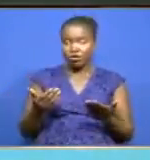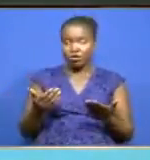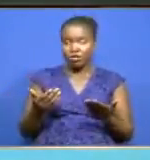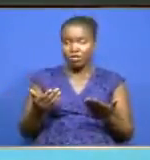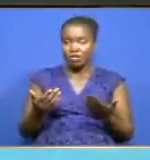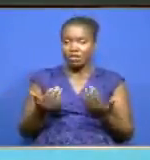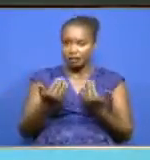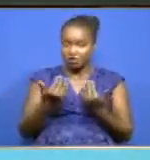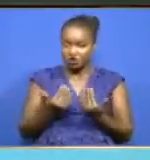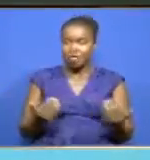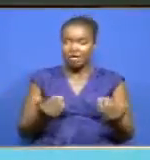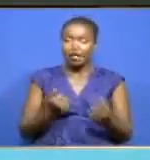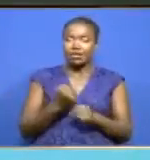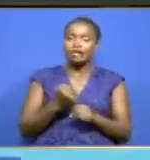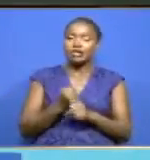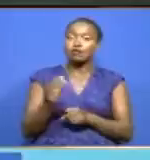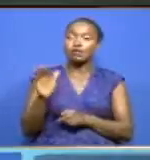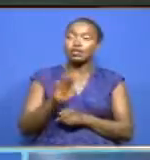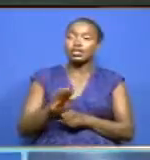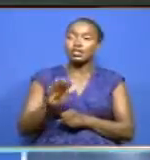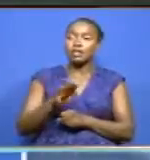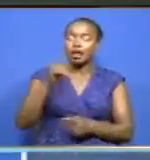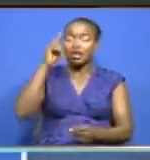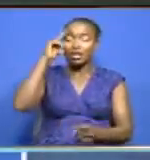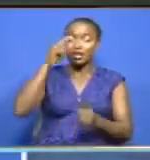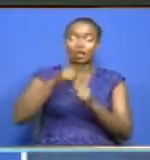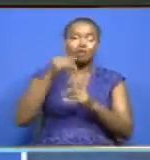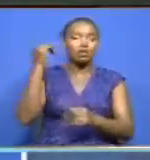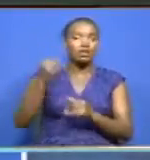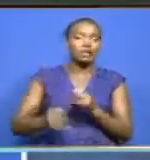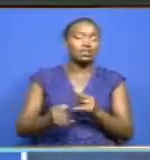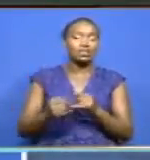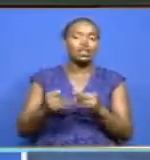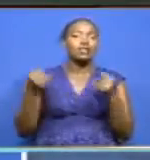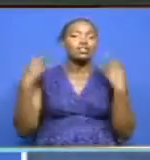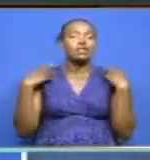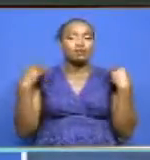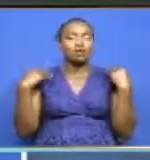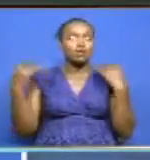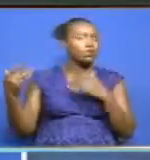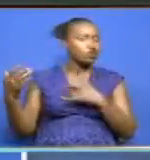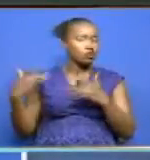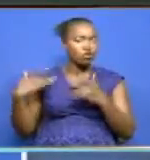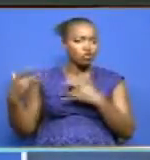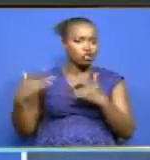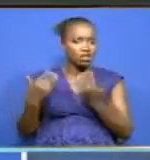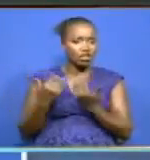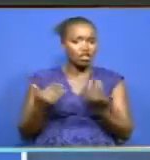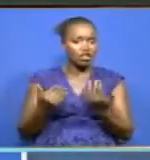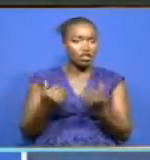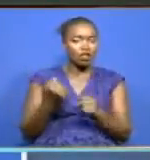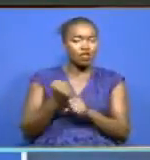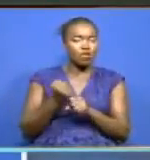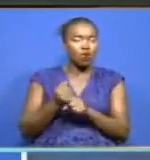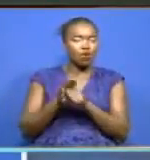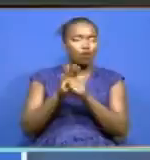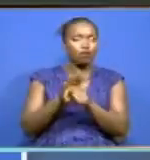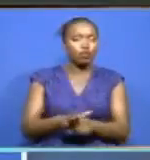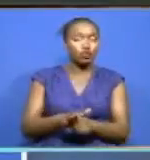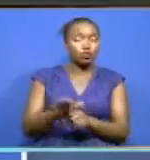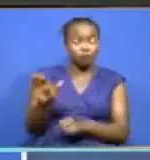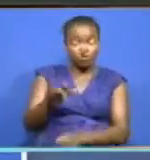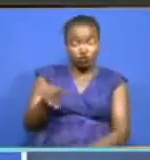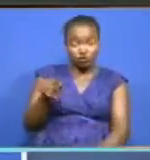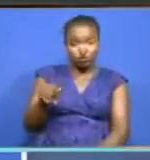child labour zones in efforts aimed at ending the vice amid growing concerns over the increase in child exploitation cases in the